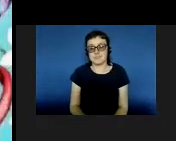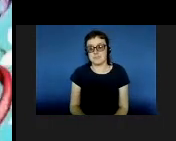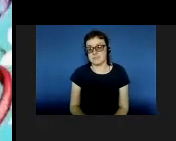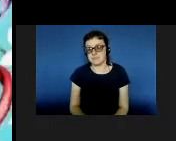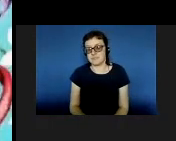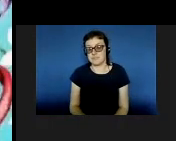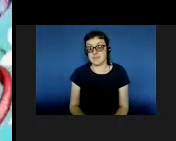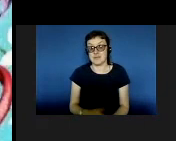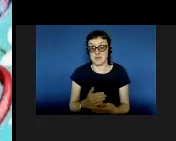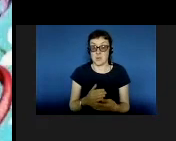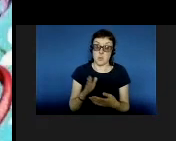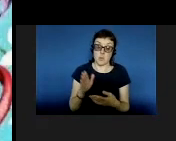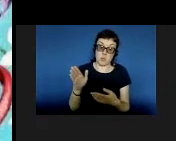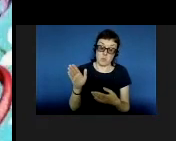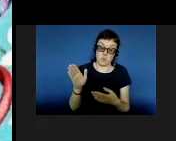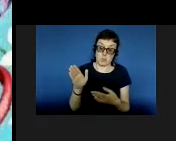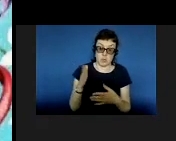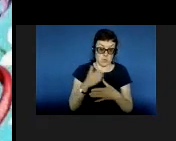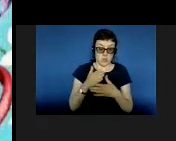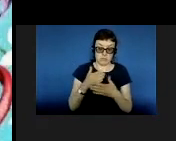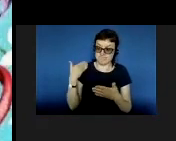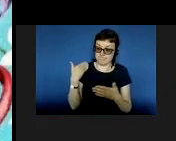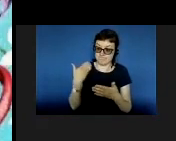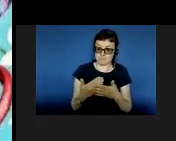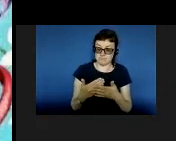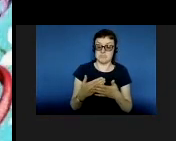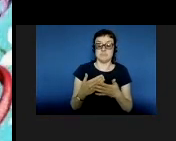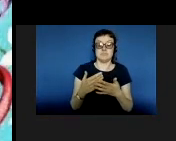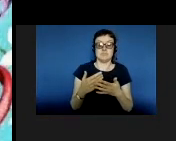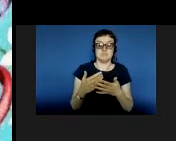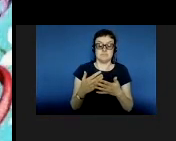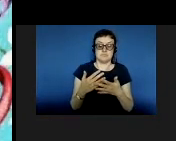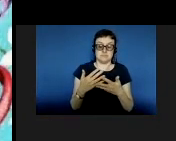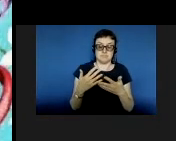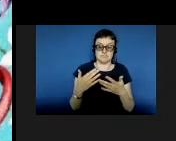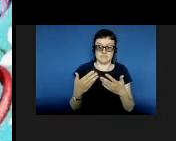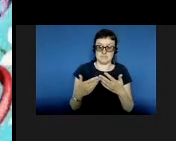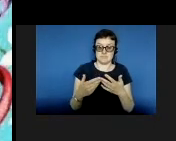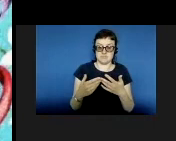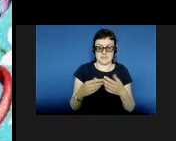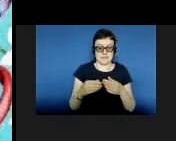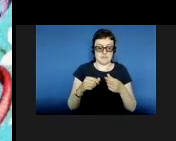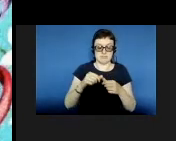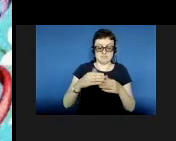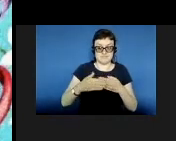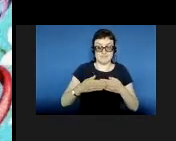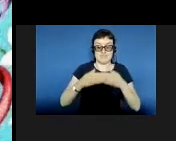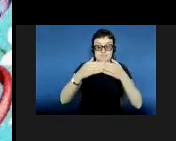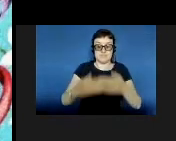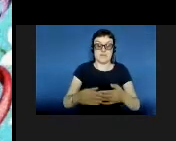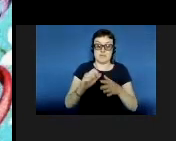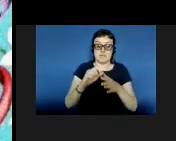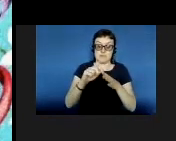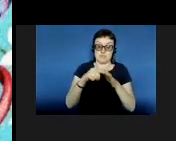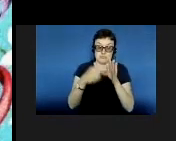So all of this work led to the development of our bigger, more ambitious New Dialogues project in